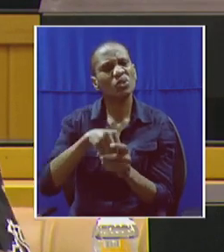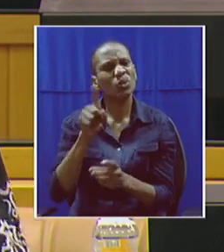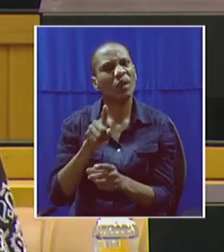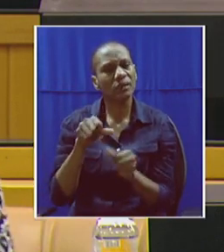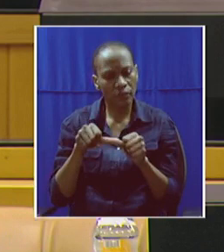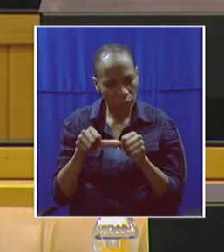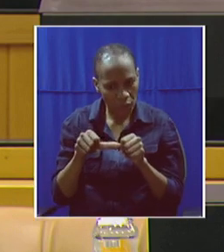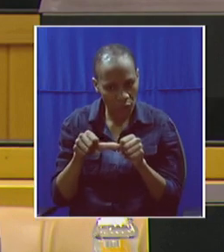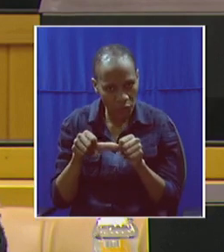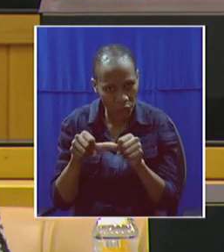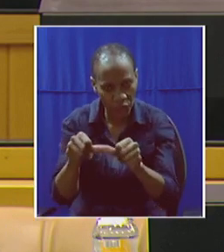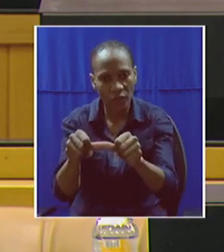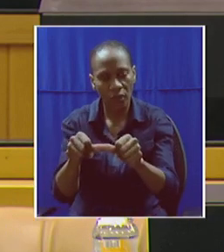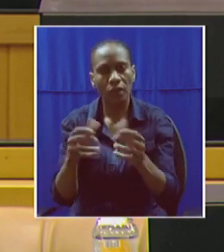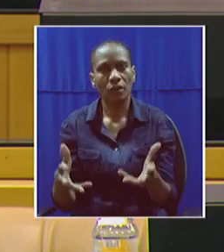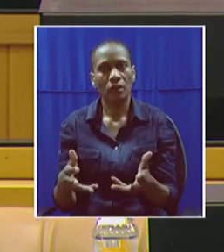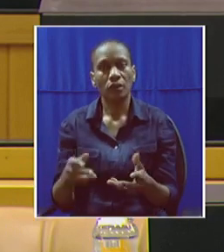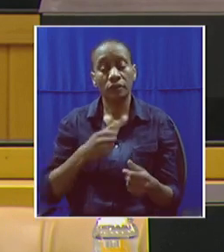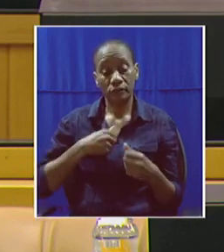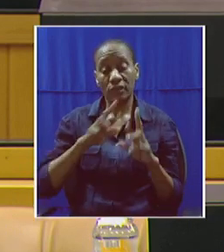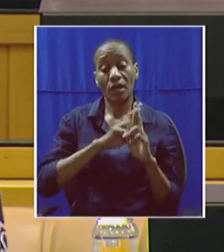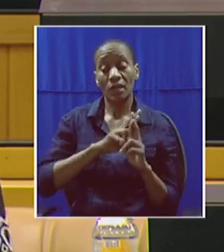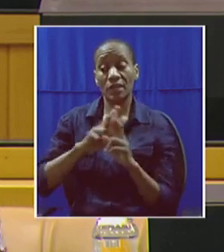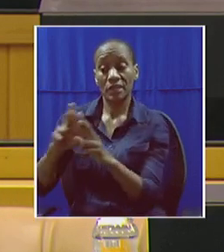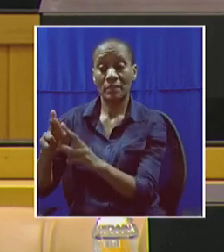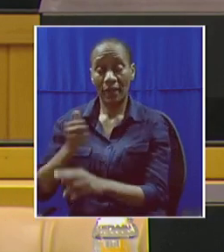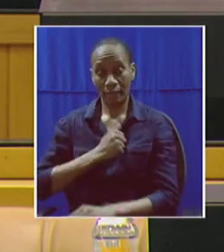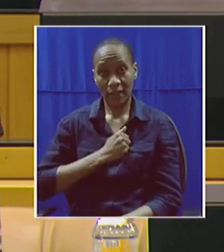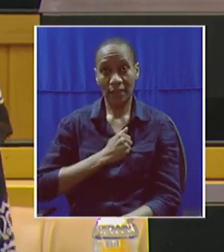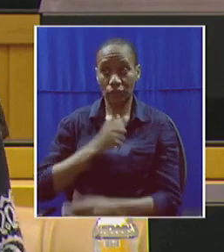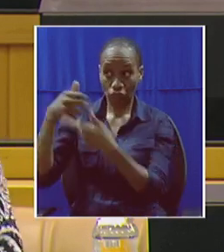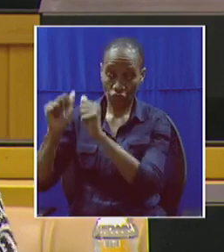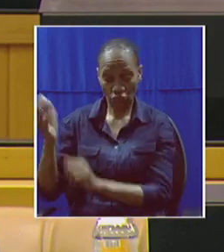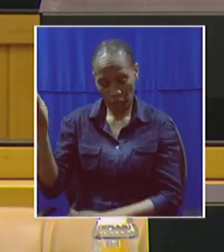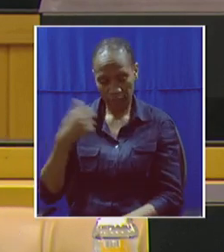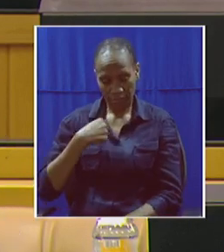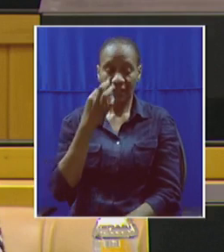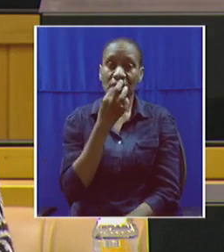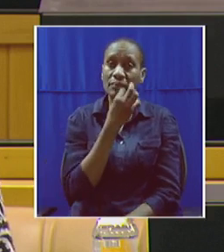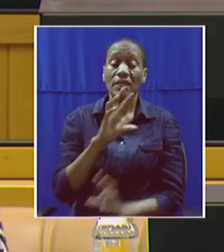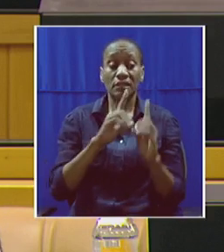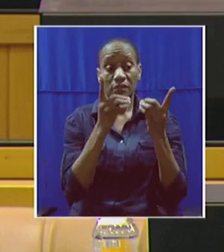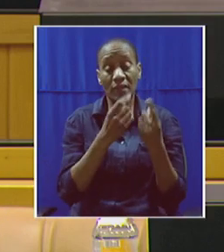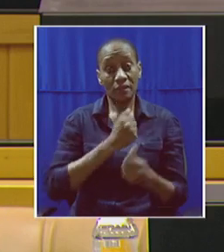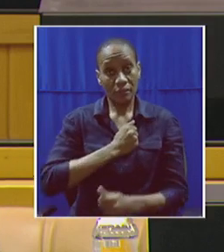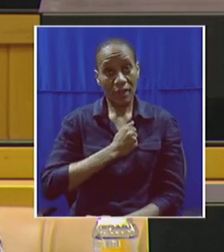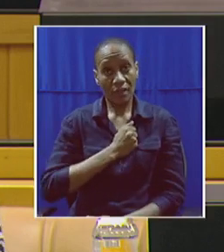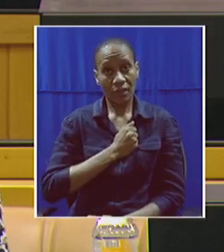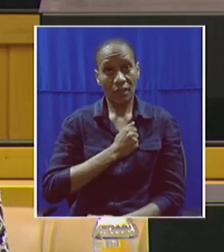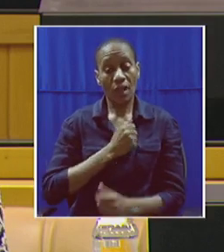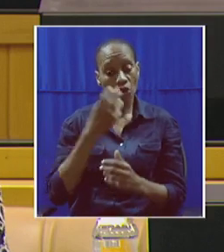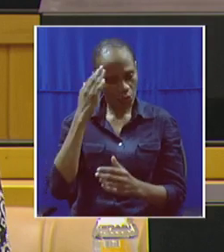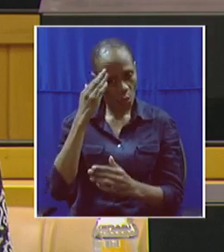sustainability thereof and in our reply I honorable chair were saying as the department the outstanding